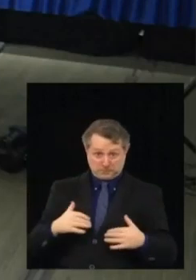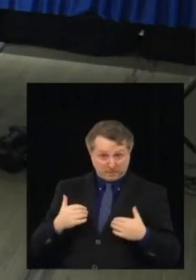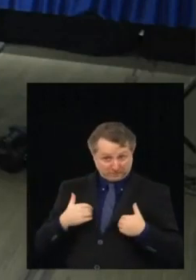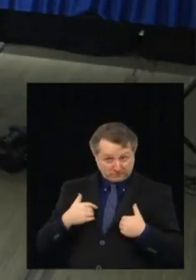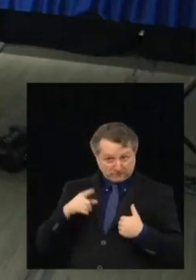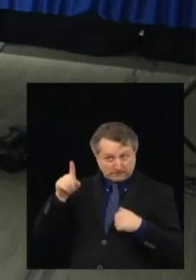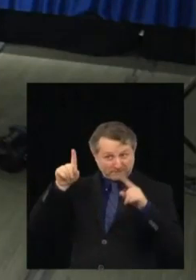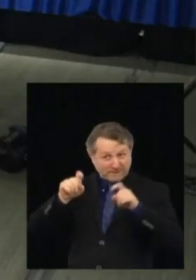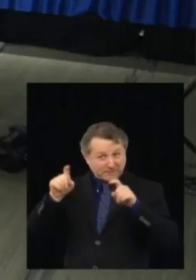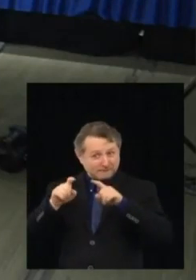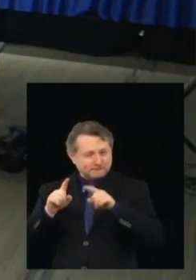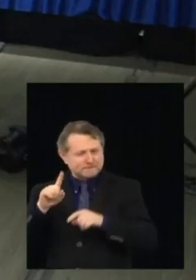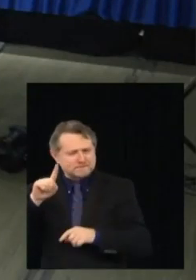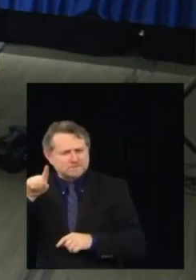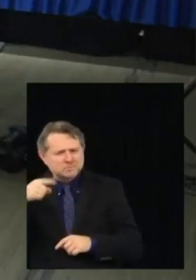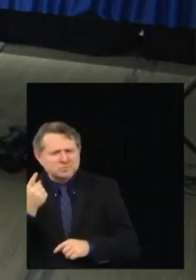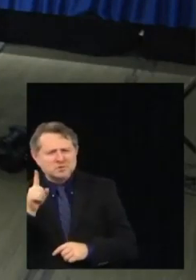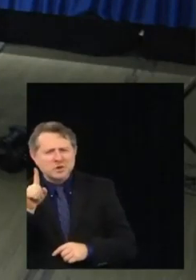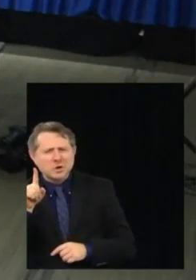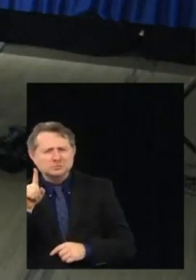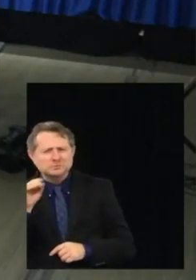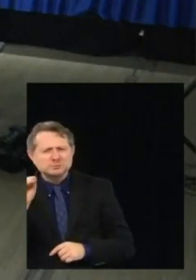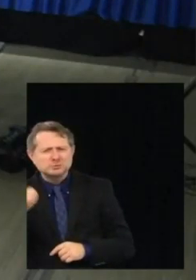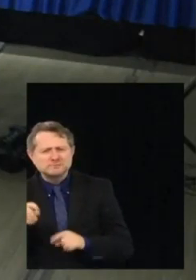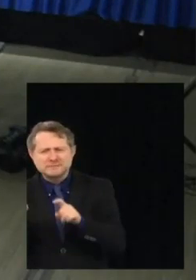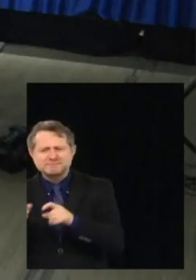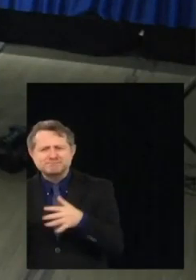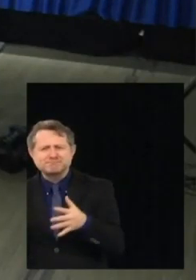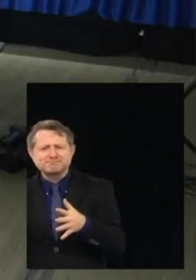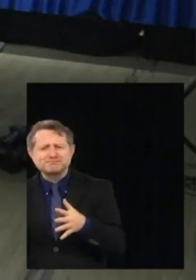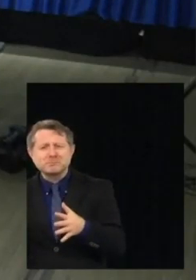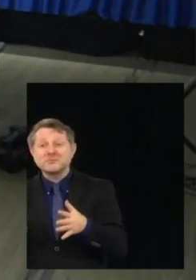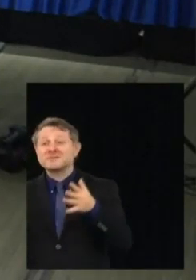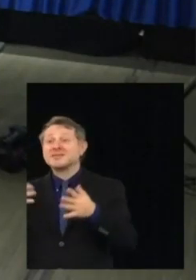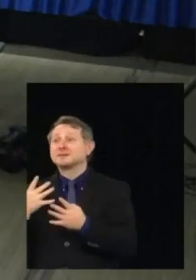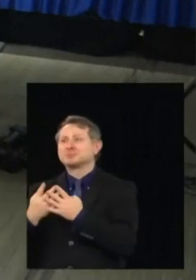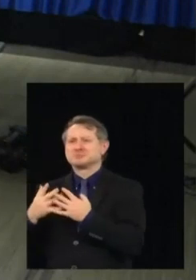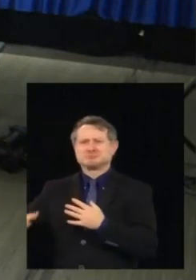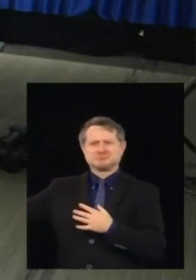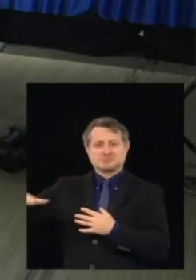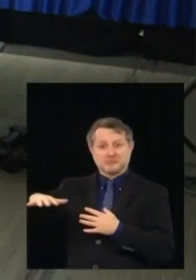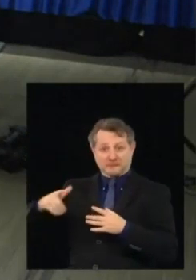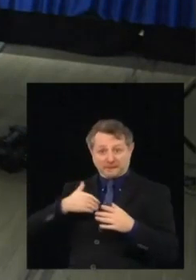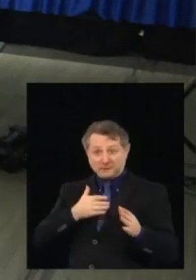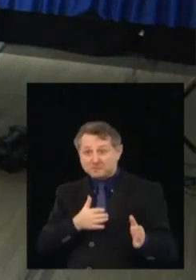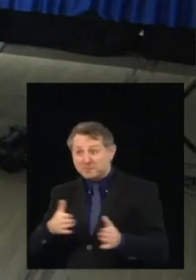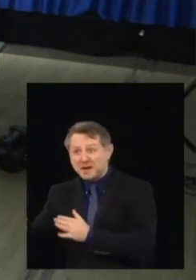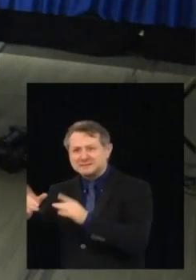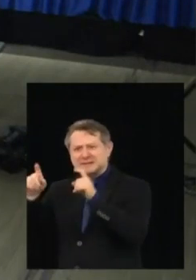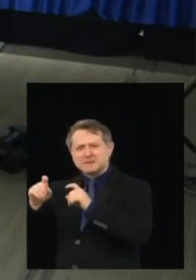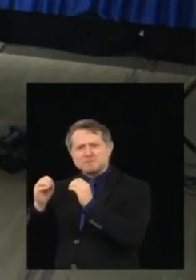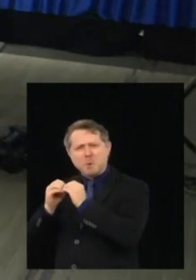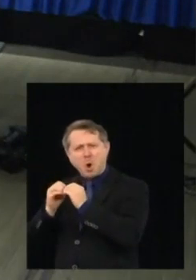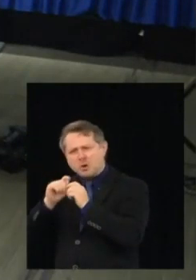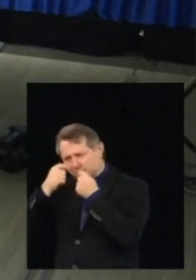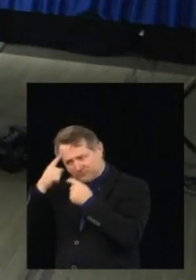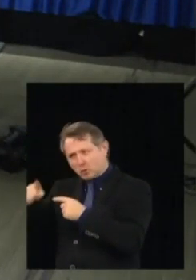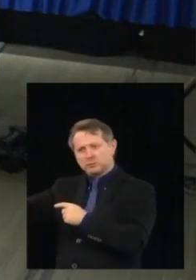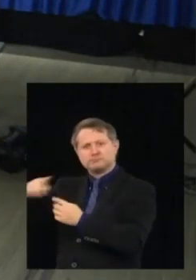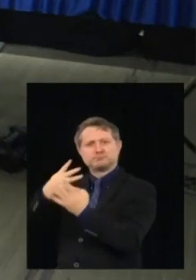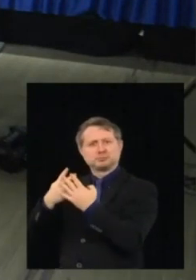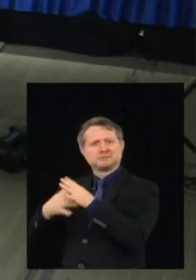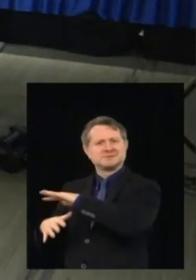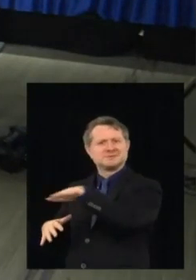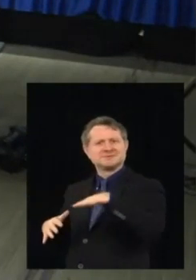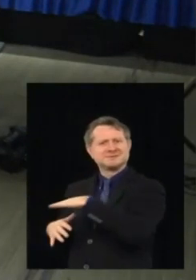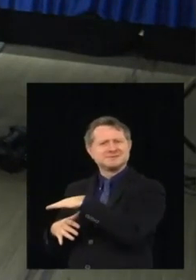at least at one of our facilities up here. Is there a plan to test more inmates and to prevent further